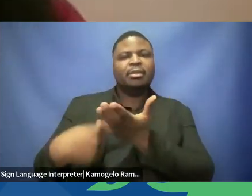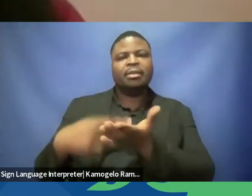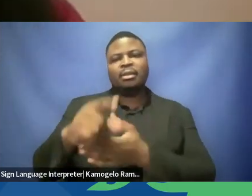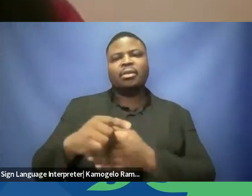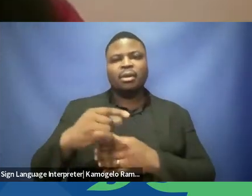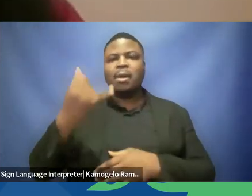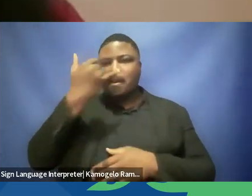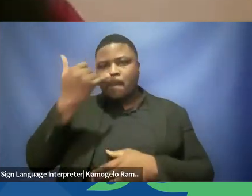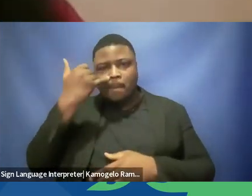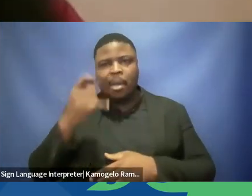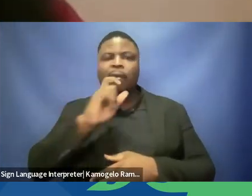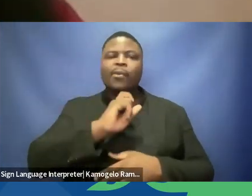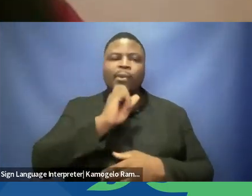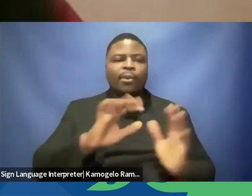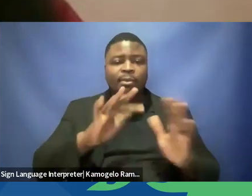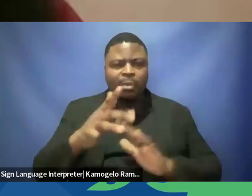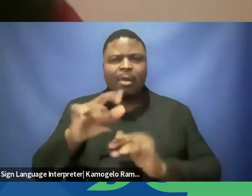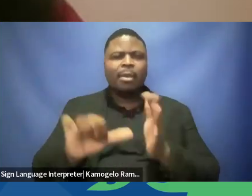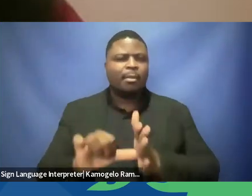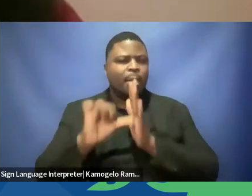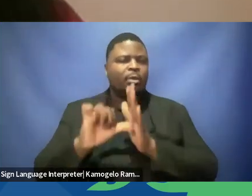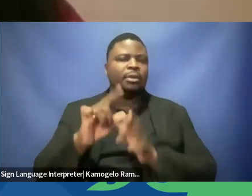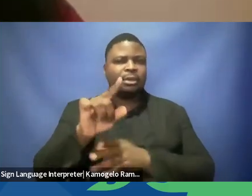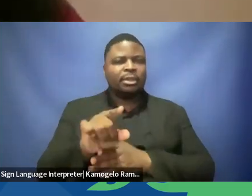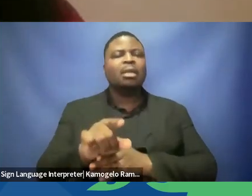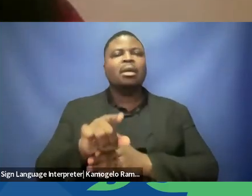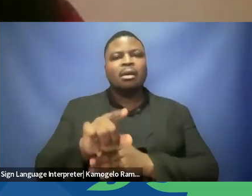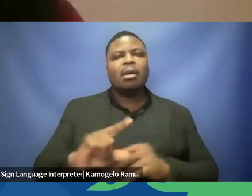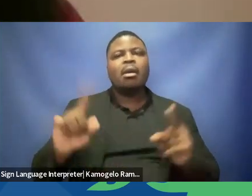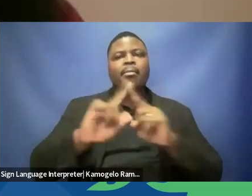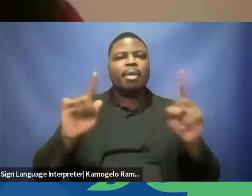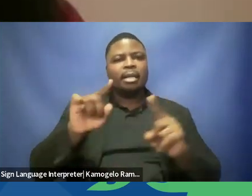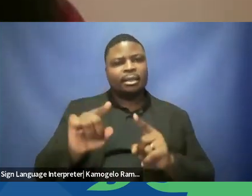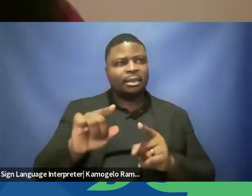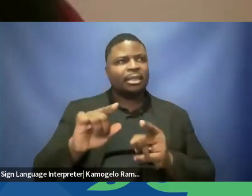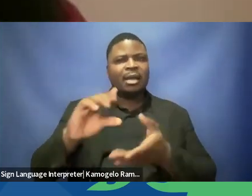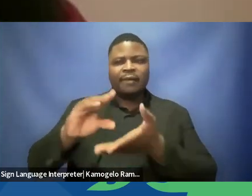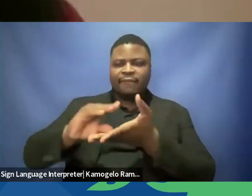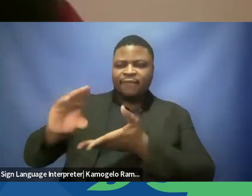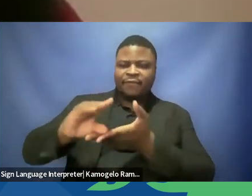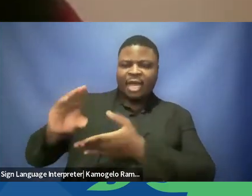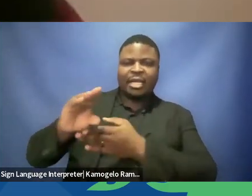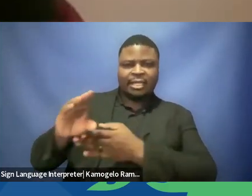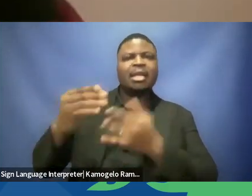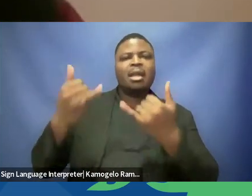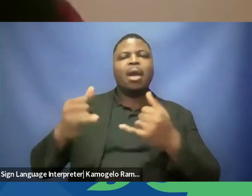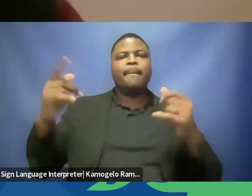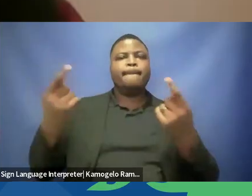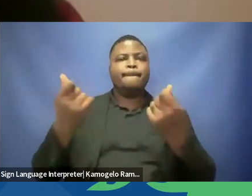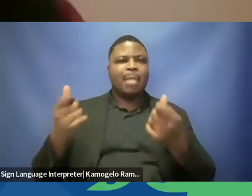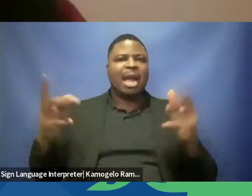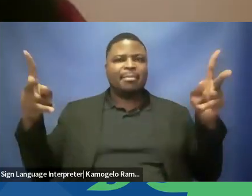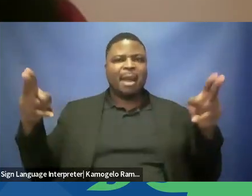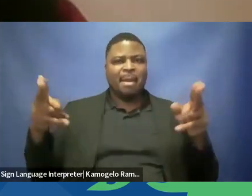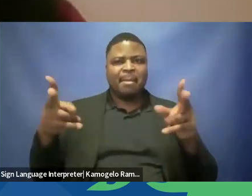is important. And we are seeing, as the funding cuts are happening, less and less emphasis on